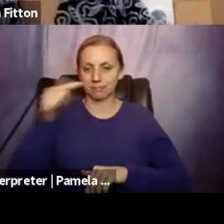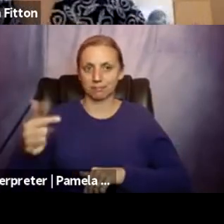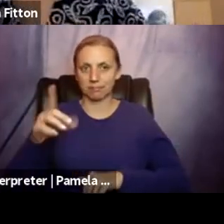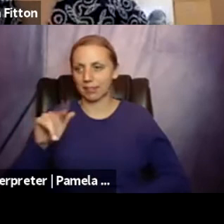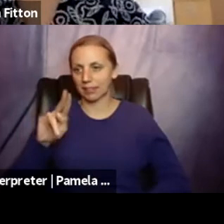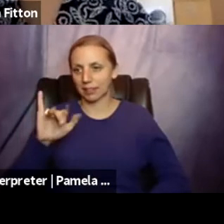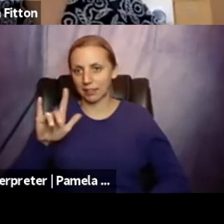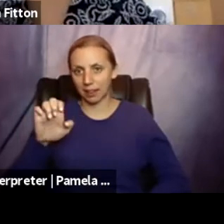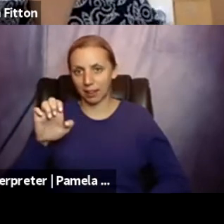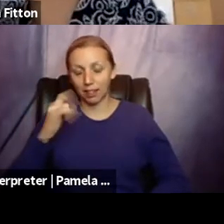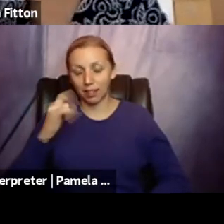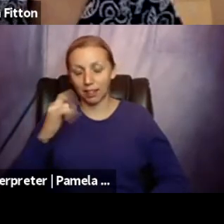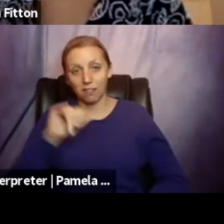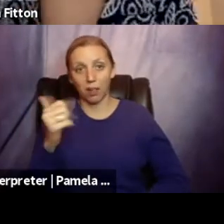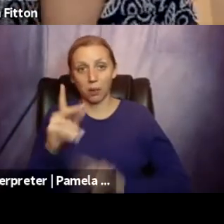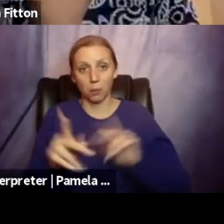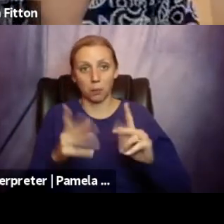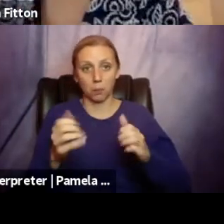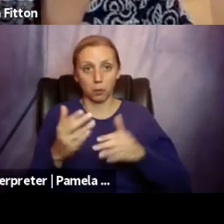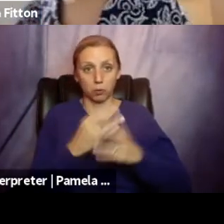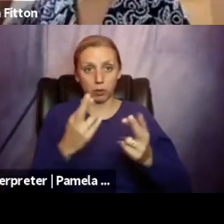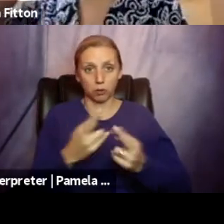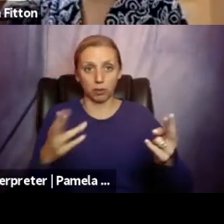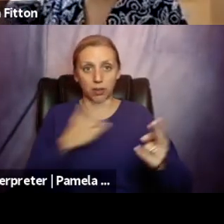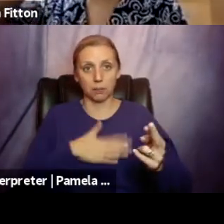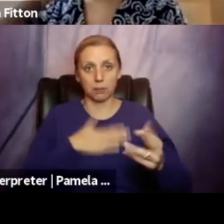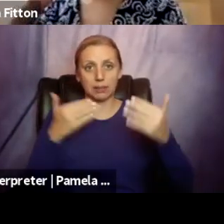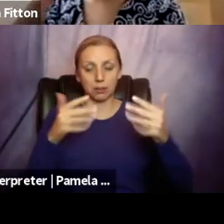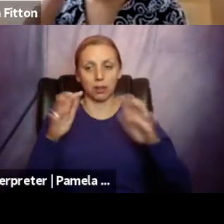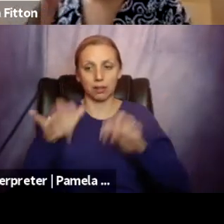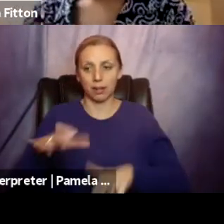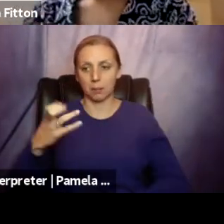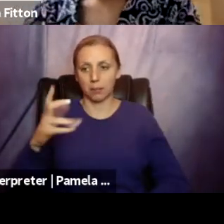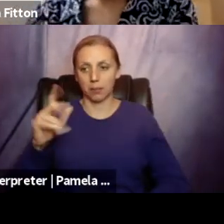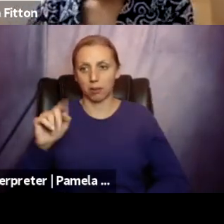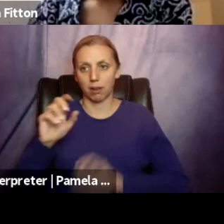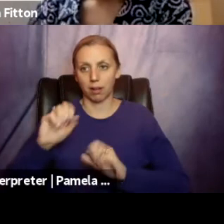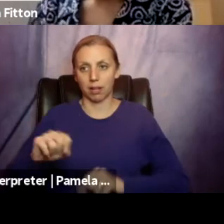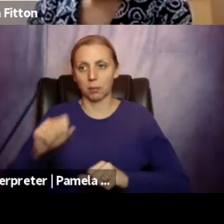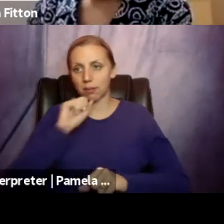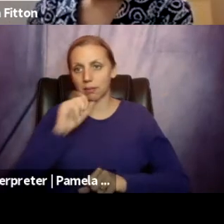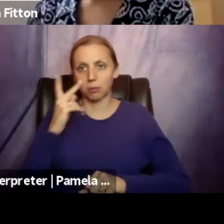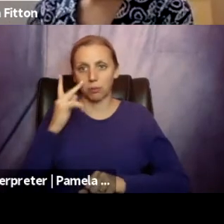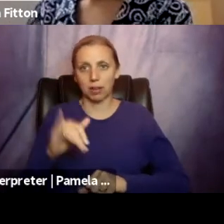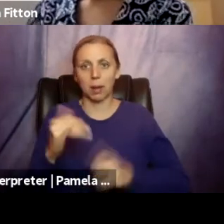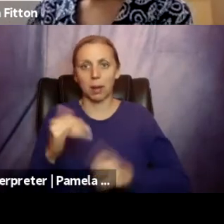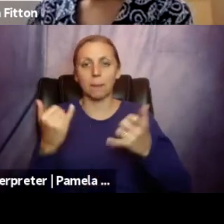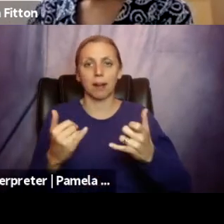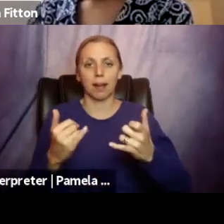Danielle. And if there's any other folks who want to share resources, please feel free to put them in the chat box. We'd love to see them, but for now, I'll pass it off to